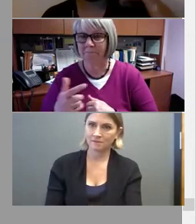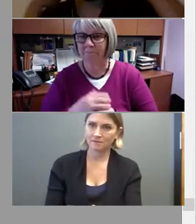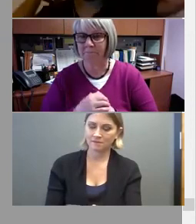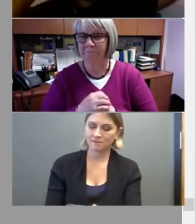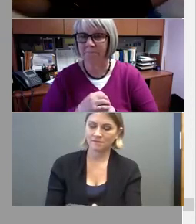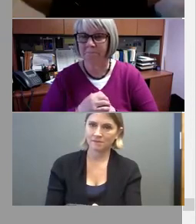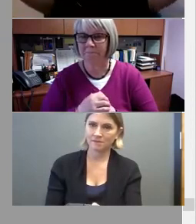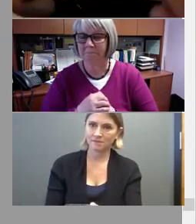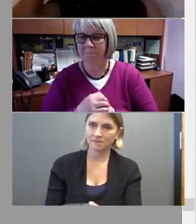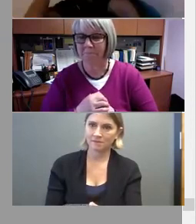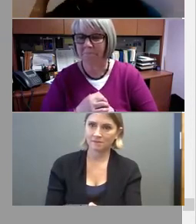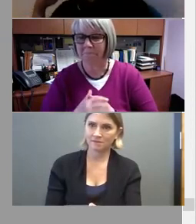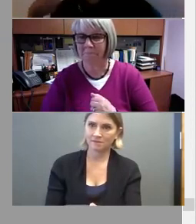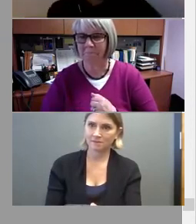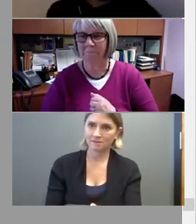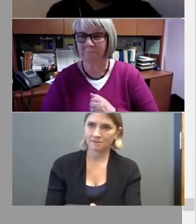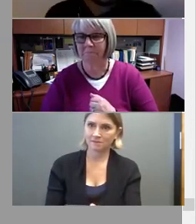And what about 2?